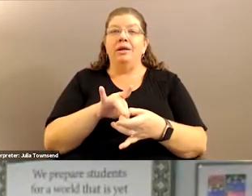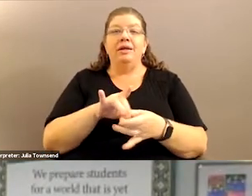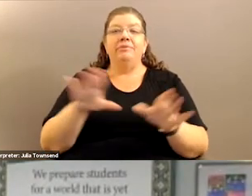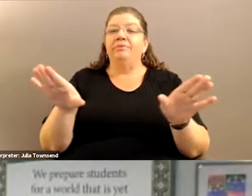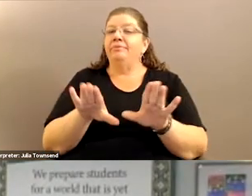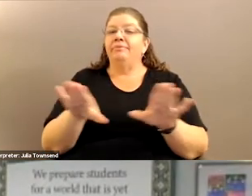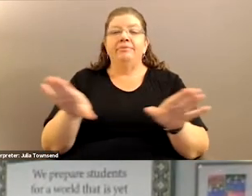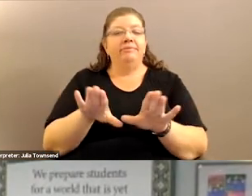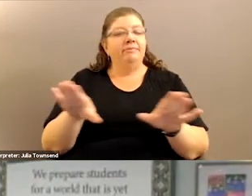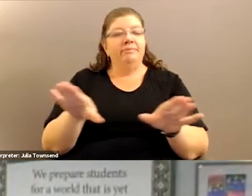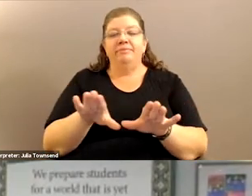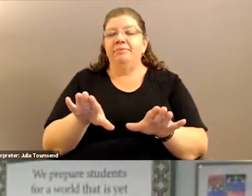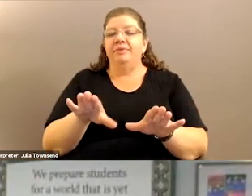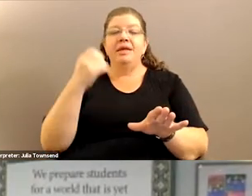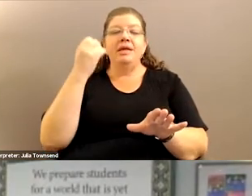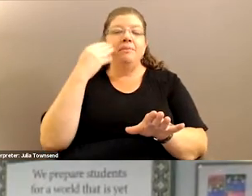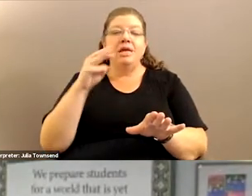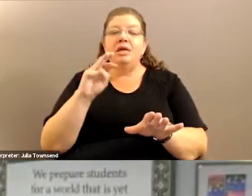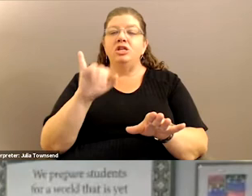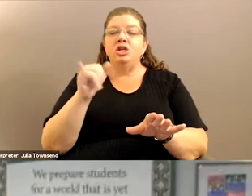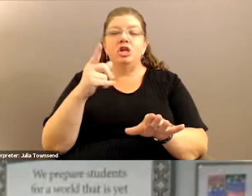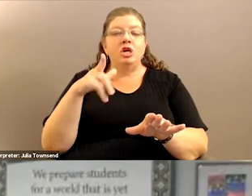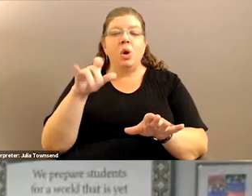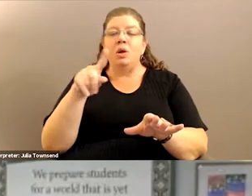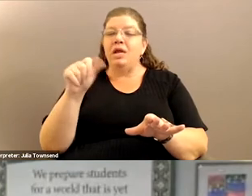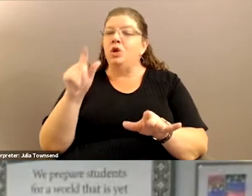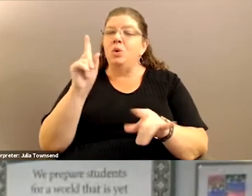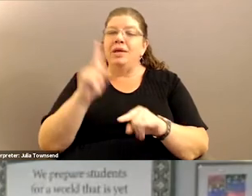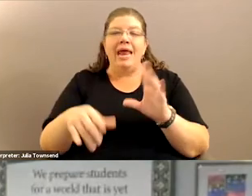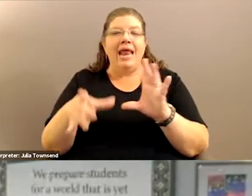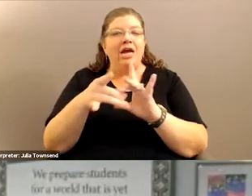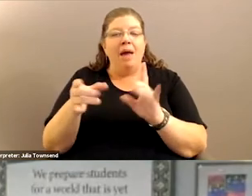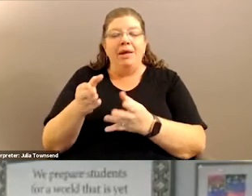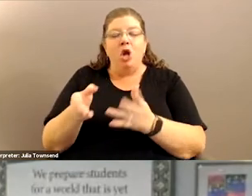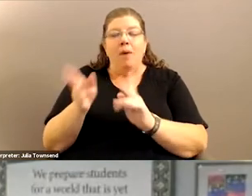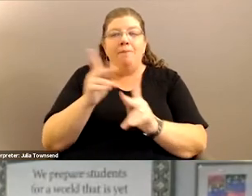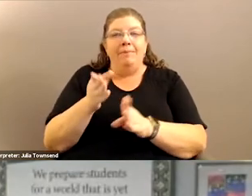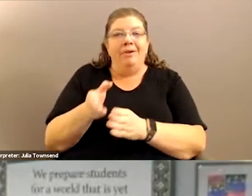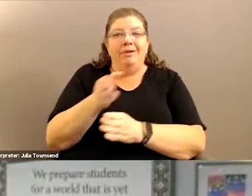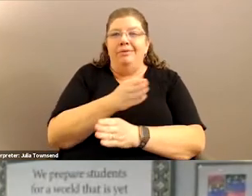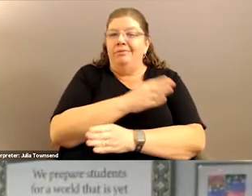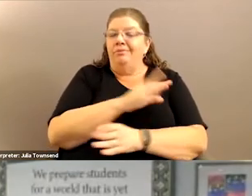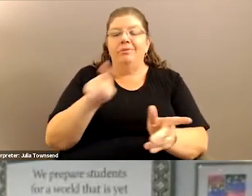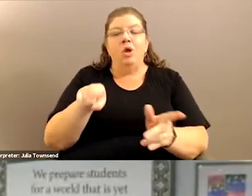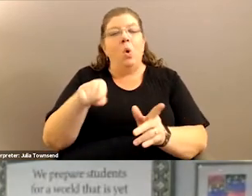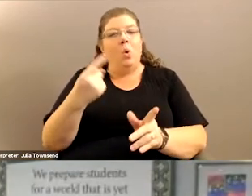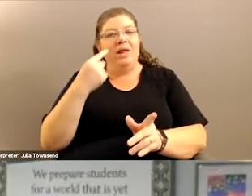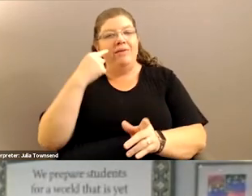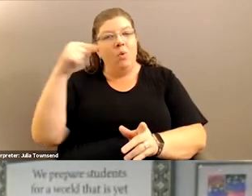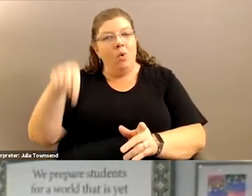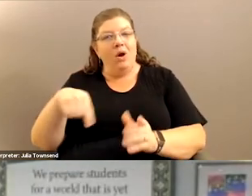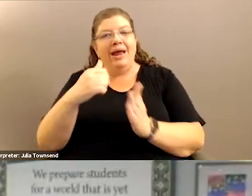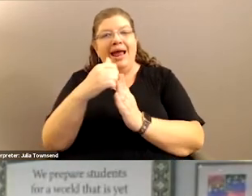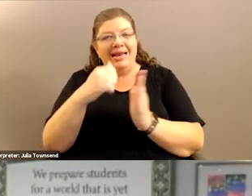sorry um mr gorka we cannot comment on prior um this is only for uh consent agenda